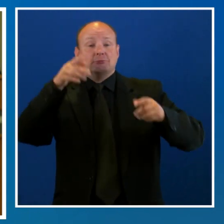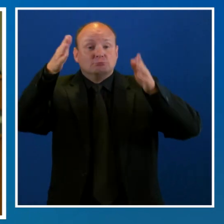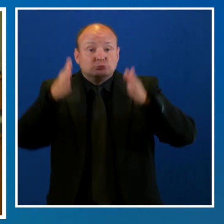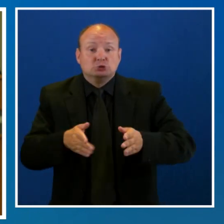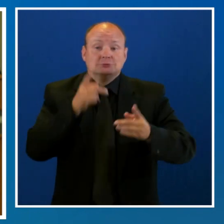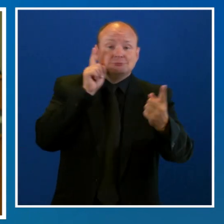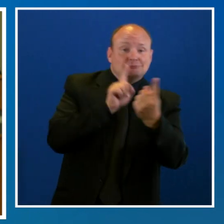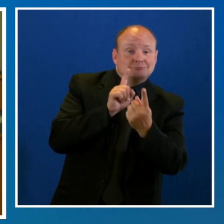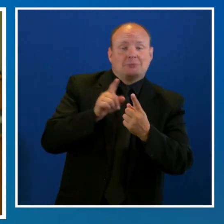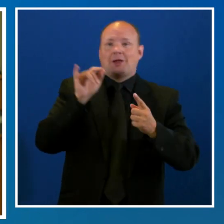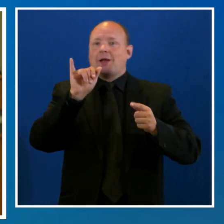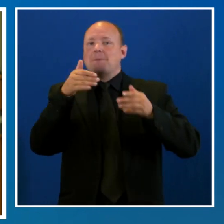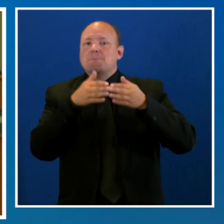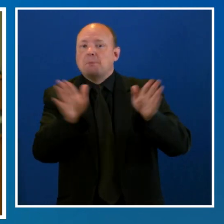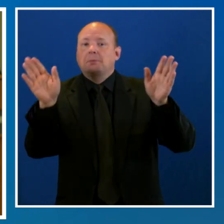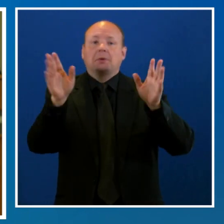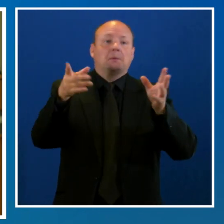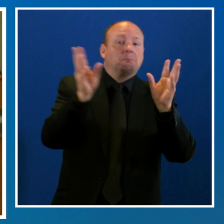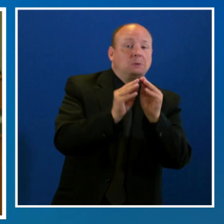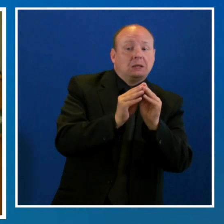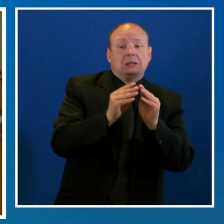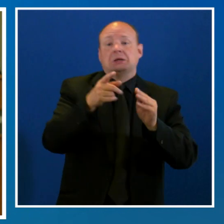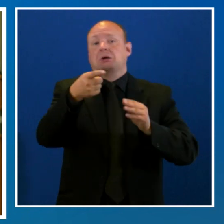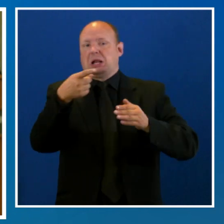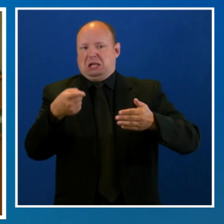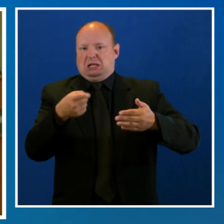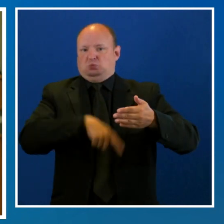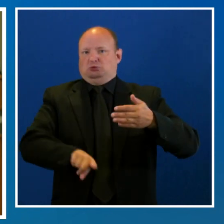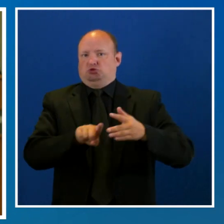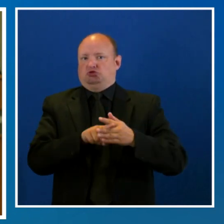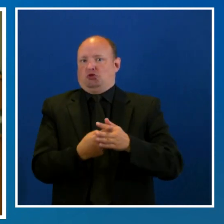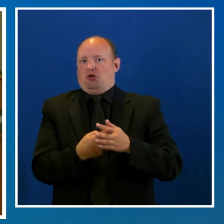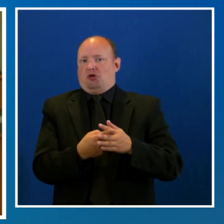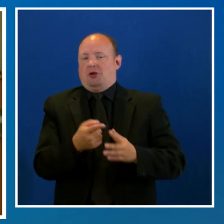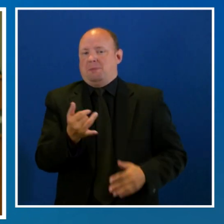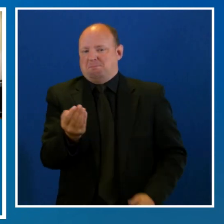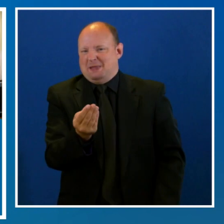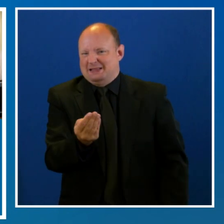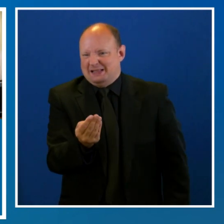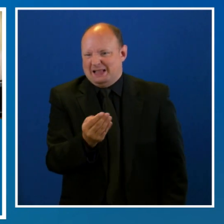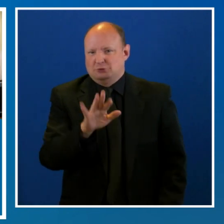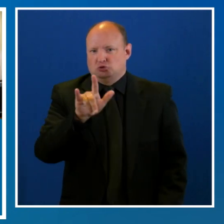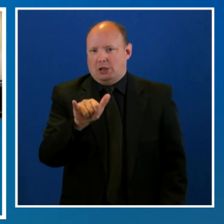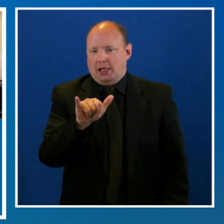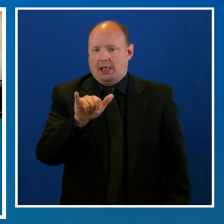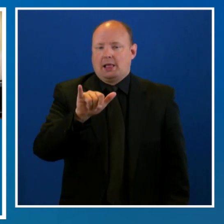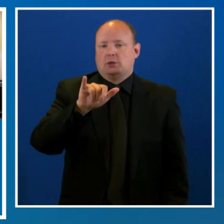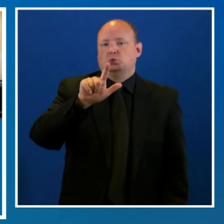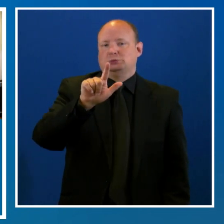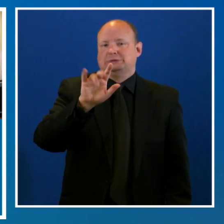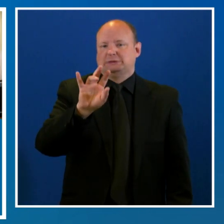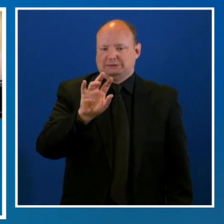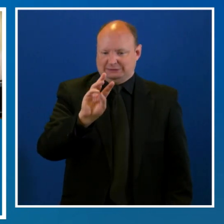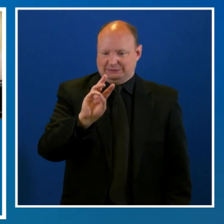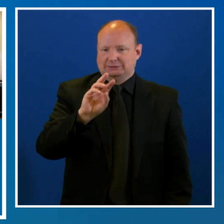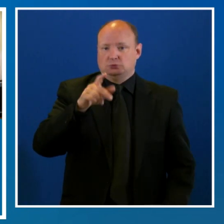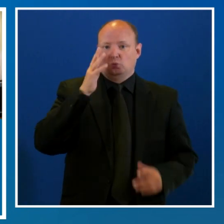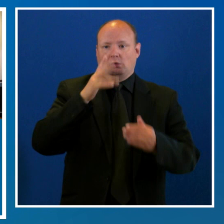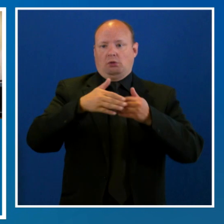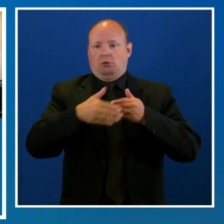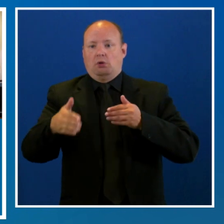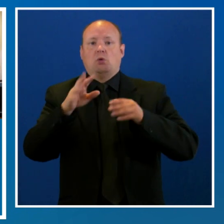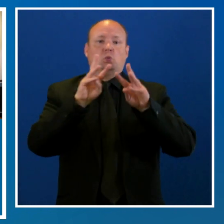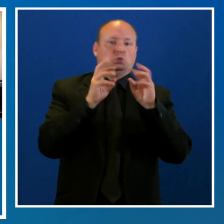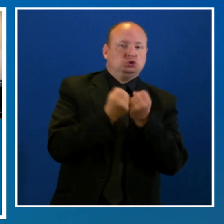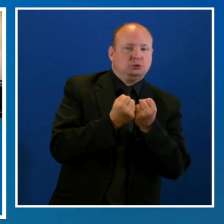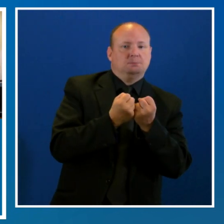meetings next week. On Monday, July 26th, City Council workshops and meetings will be open